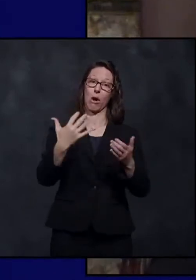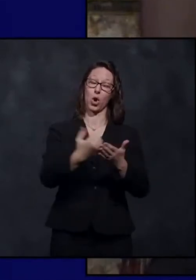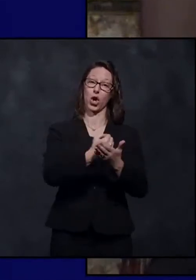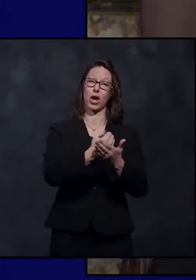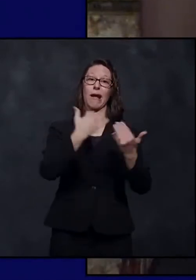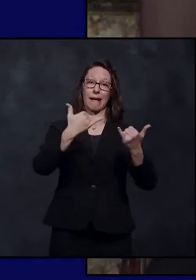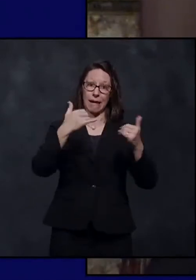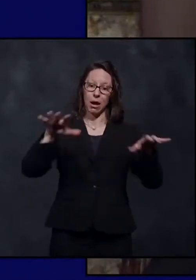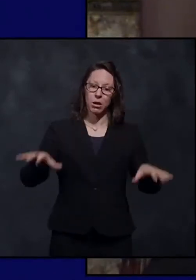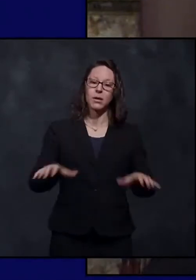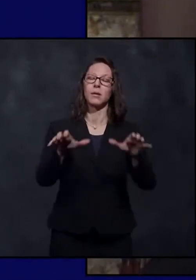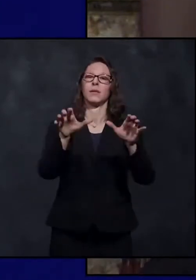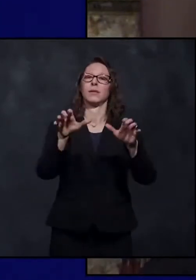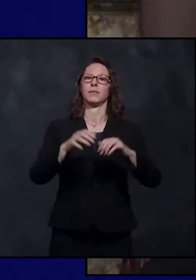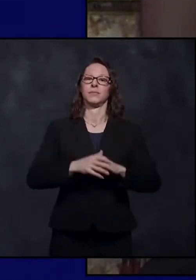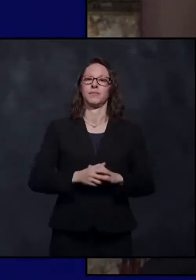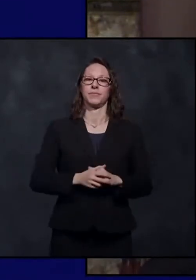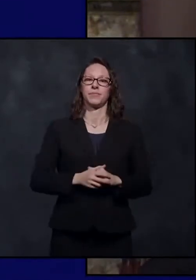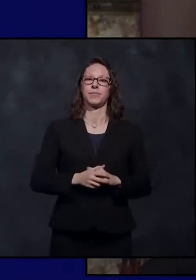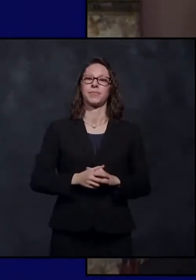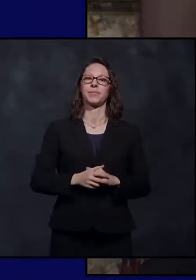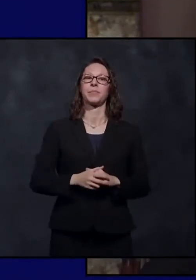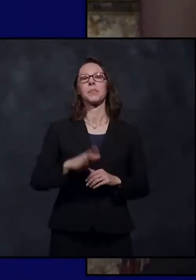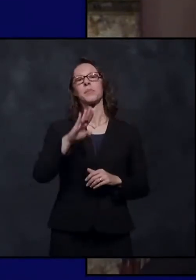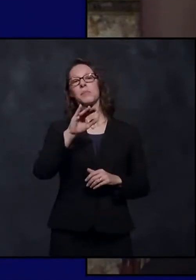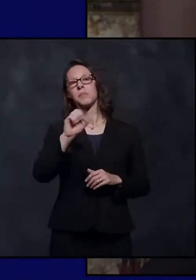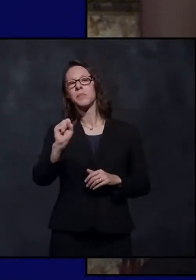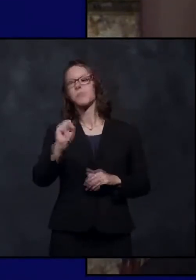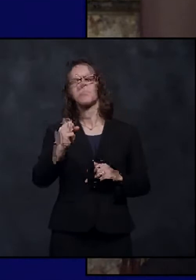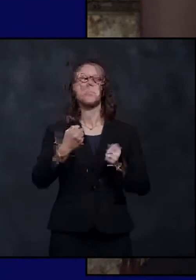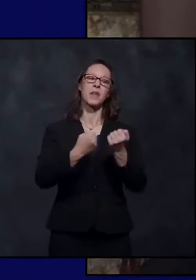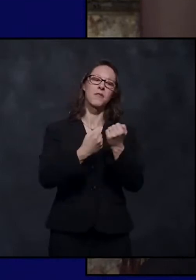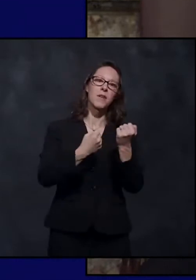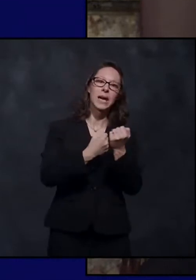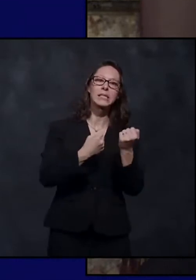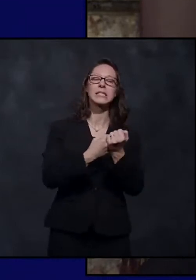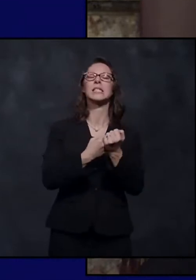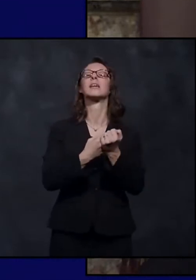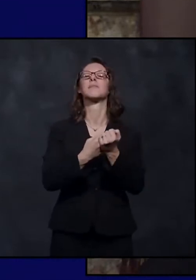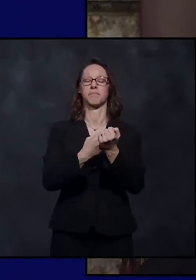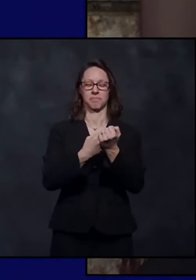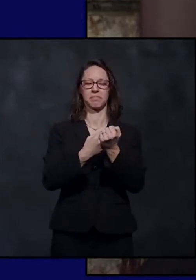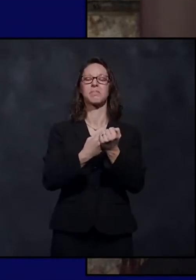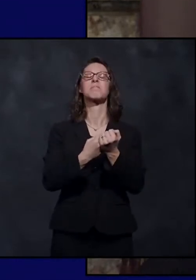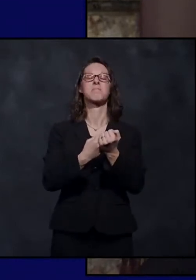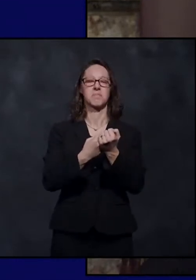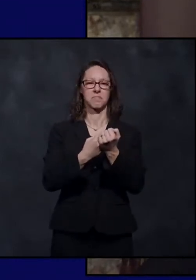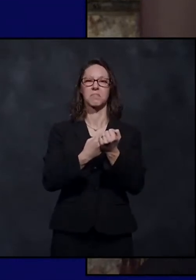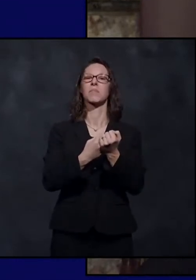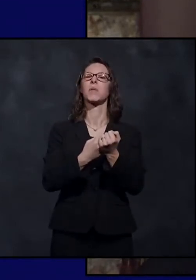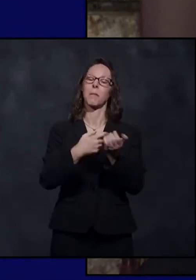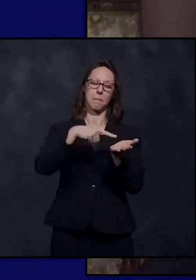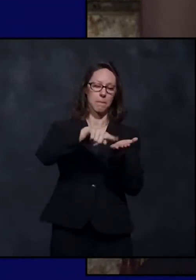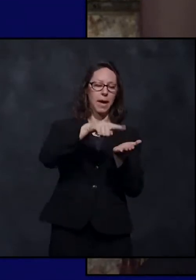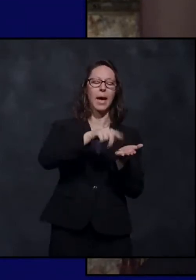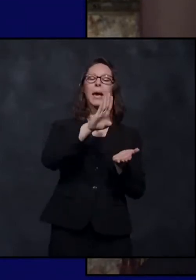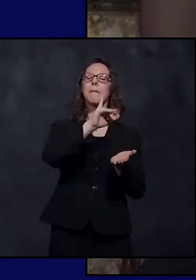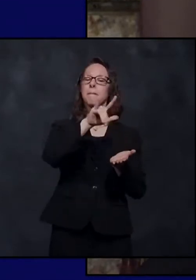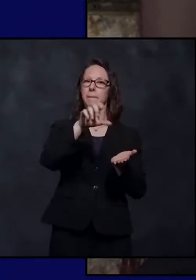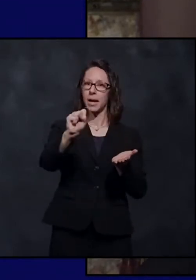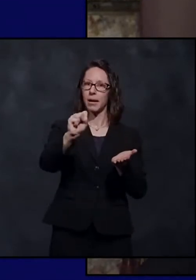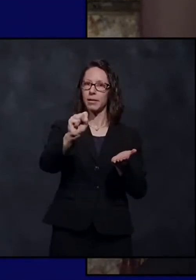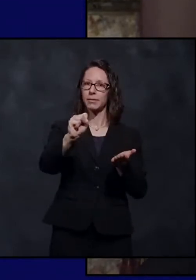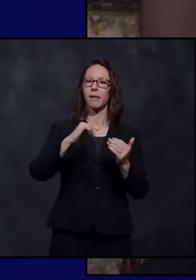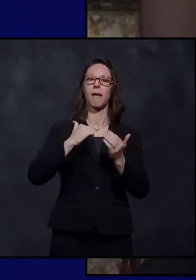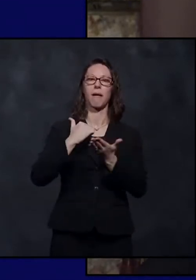Paying our bills and investing in our people put us on the road to our Commonwealth's comeback. And paying our bills and investing